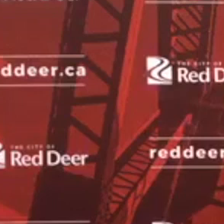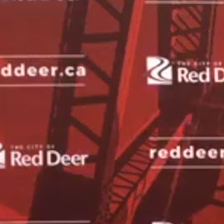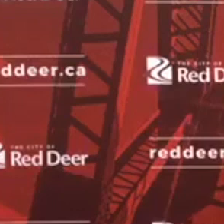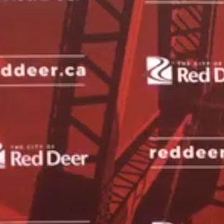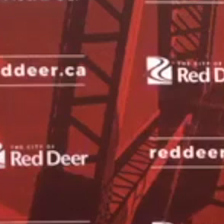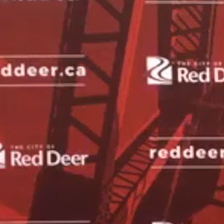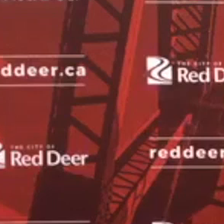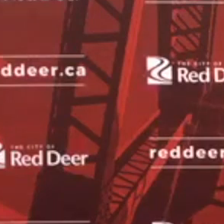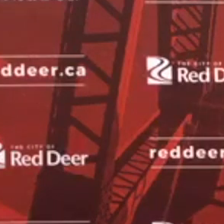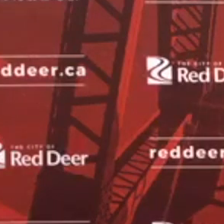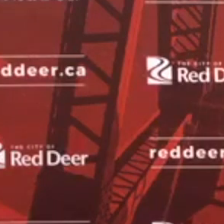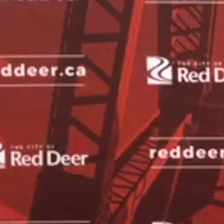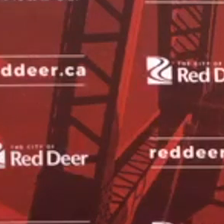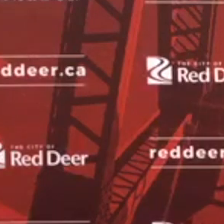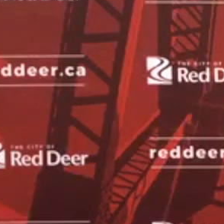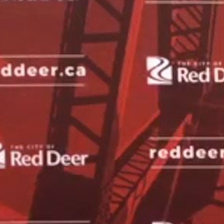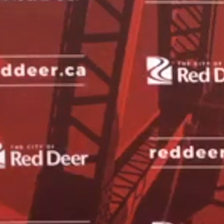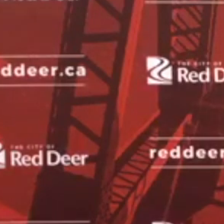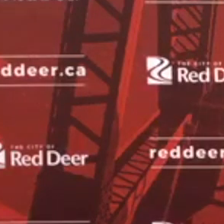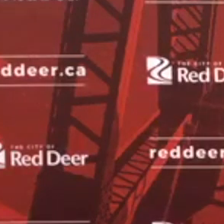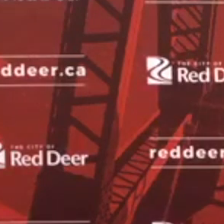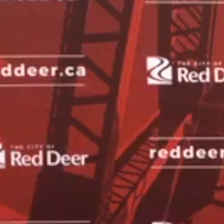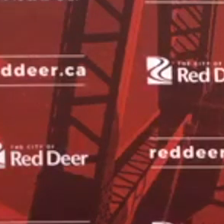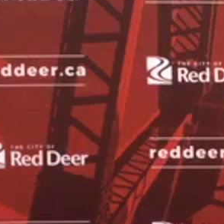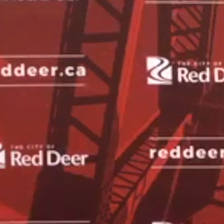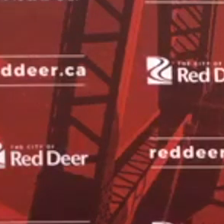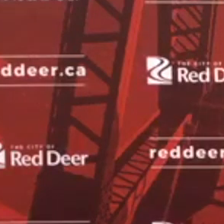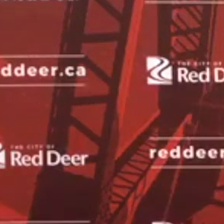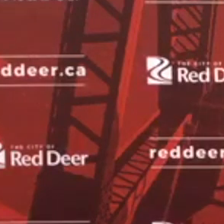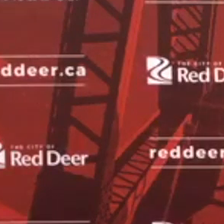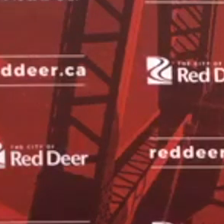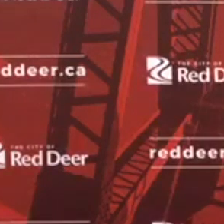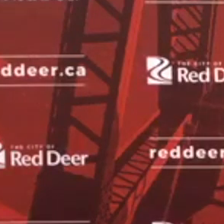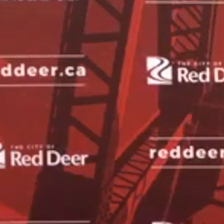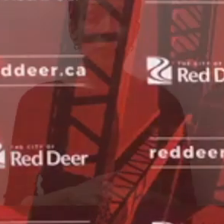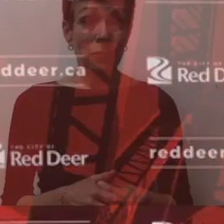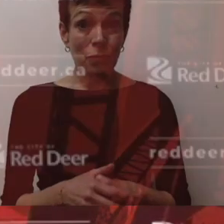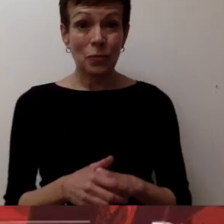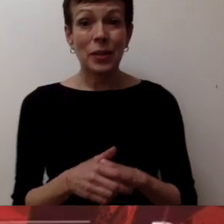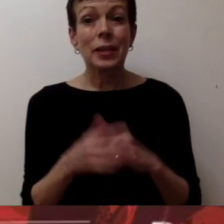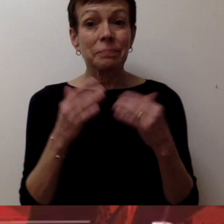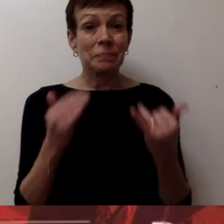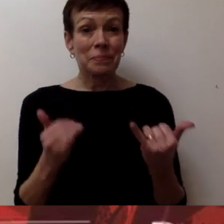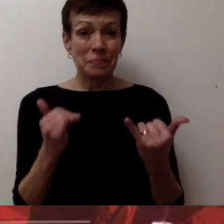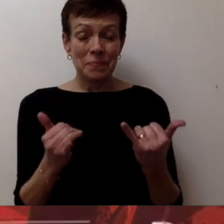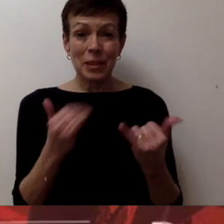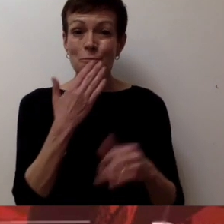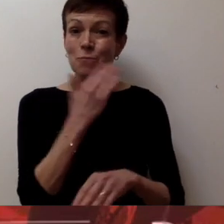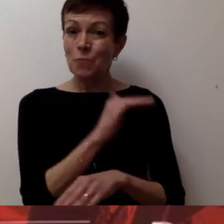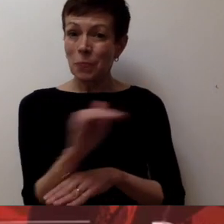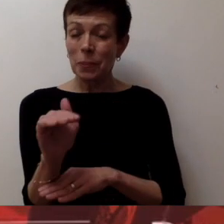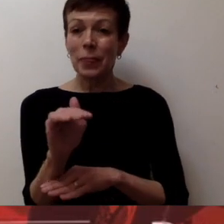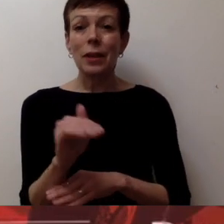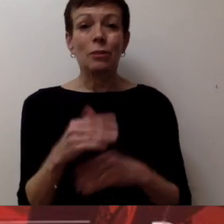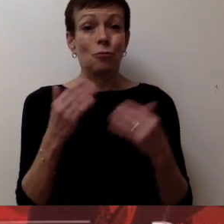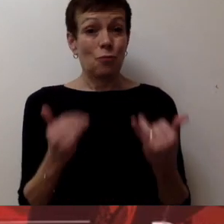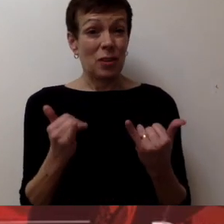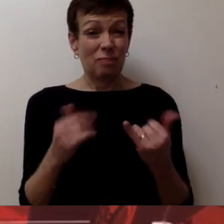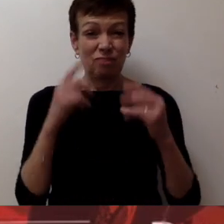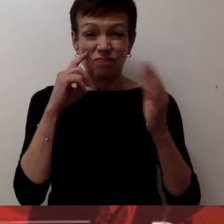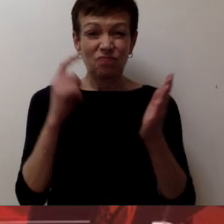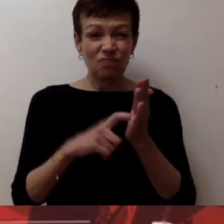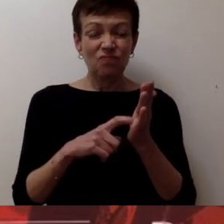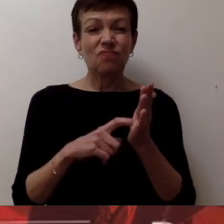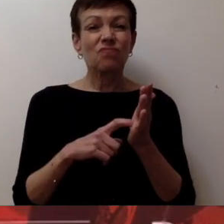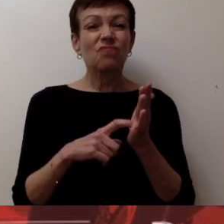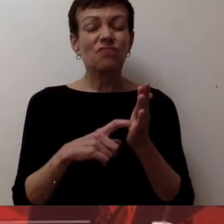Because we know that the garden plot program is near and dear to many residents. At this time, Emergency Operations, as you'll